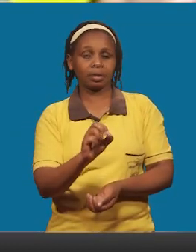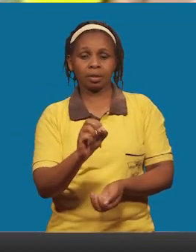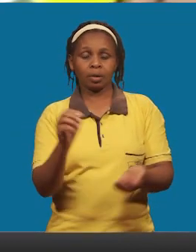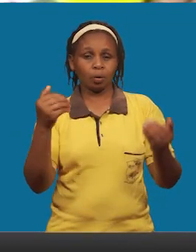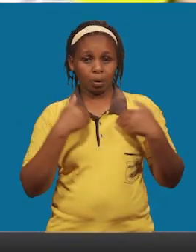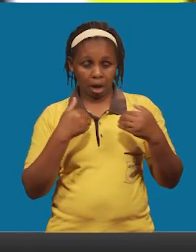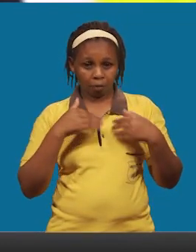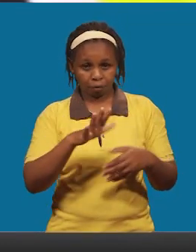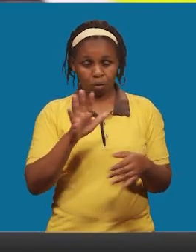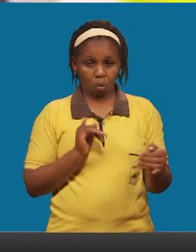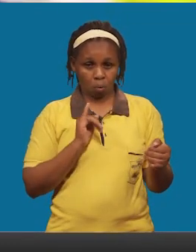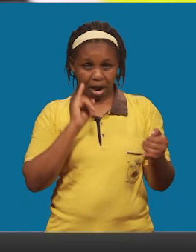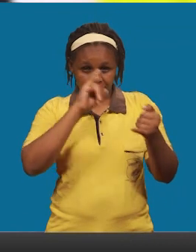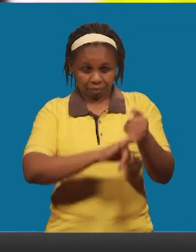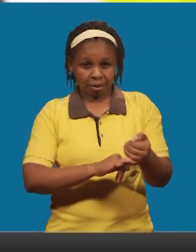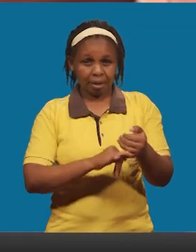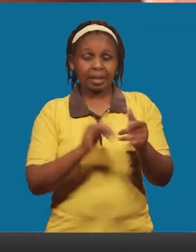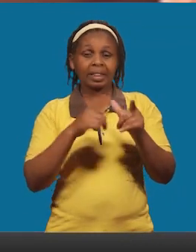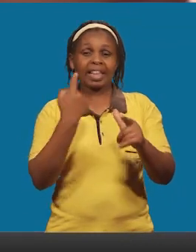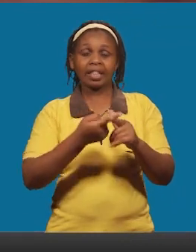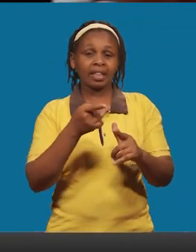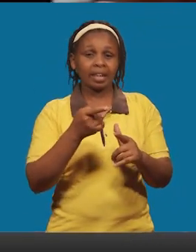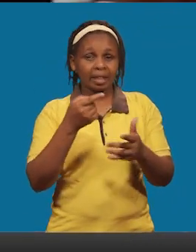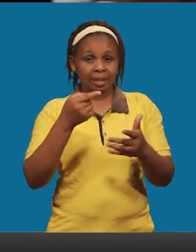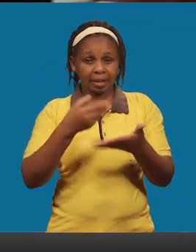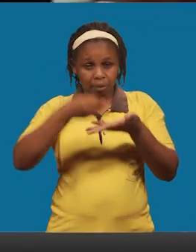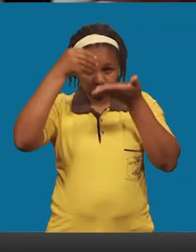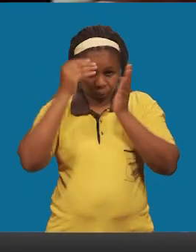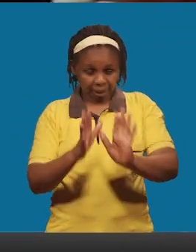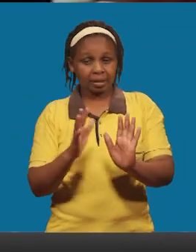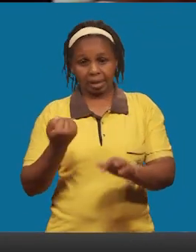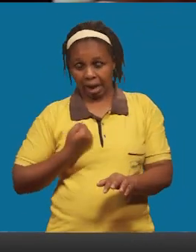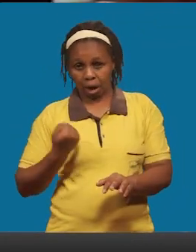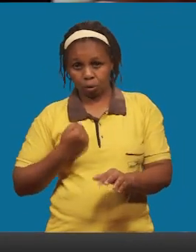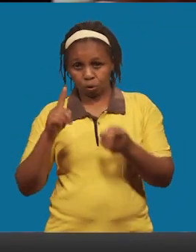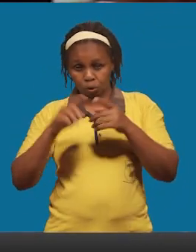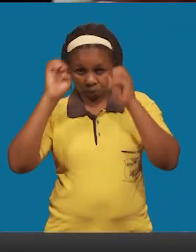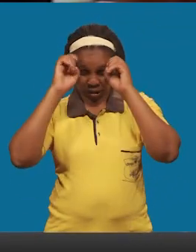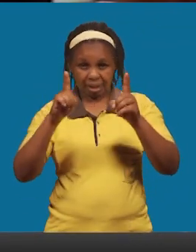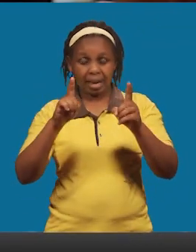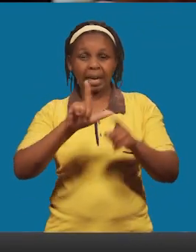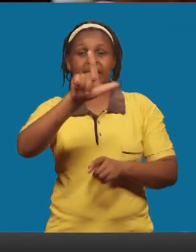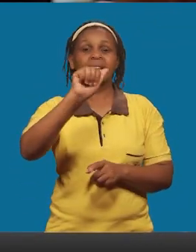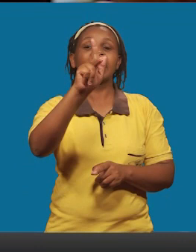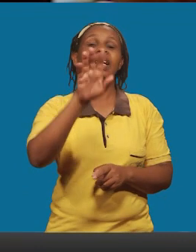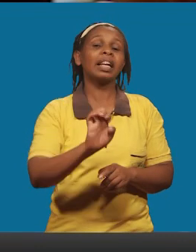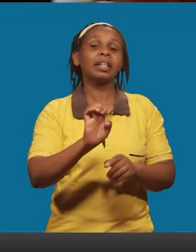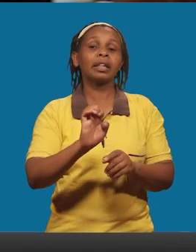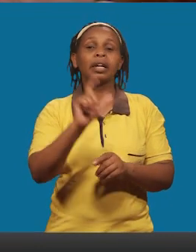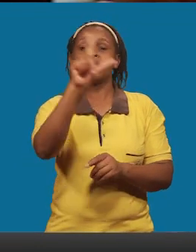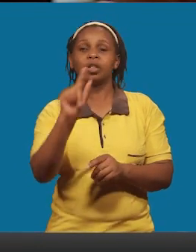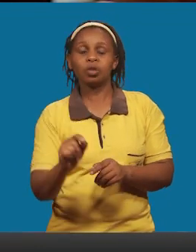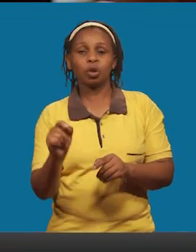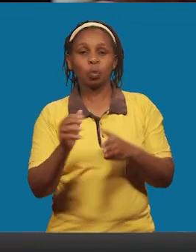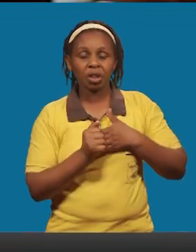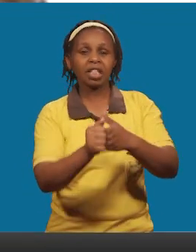stop cancer by 2030. Muko na wake zenu, wacha mtoto wa shule asome. Iwezi kuwa ya kwamba Lake Region ndio sisi tunaongoza